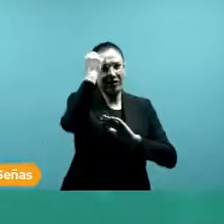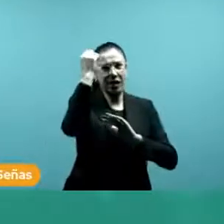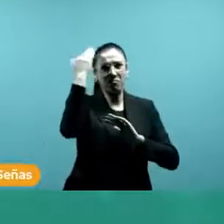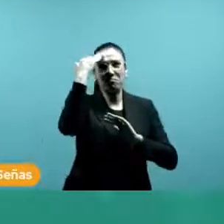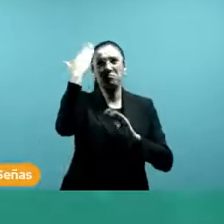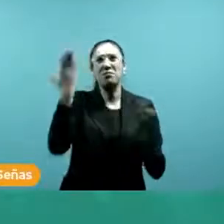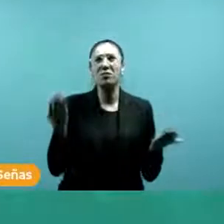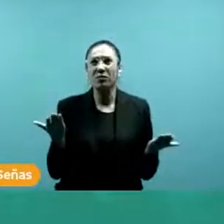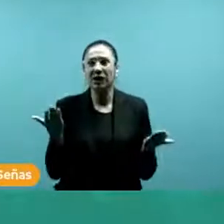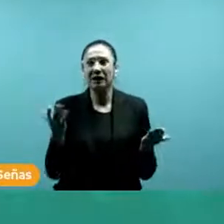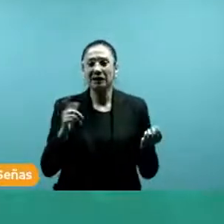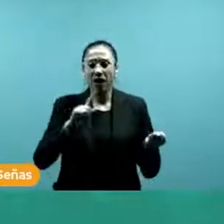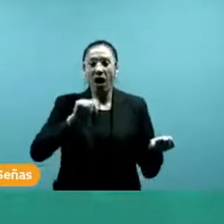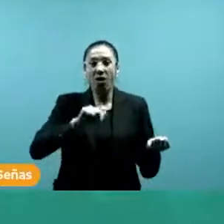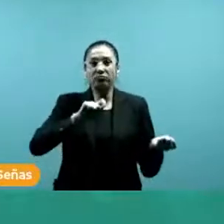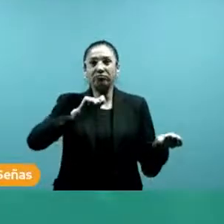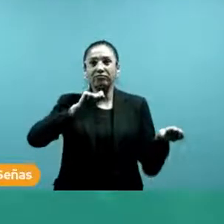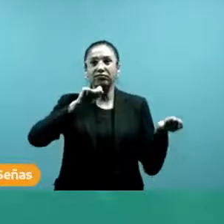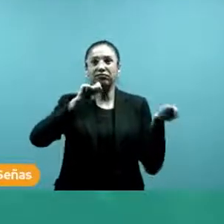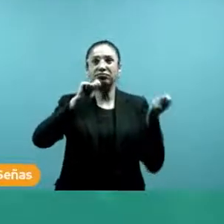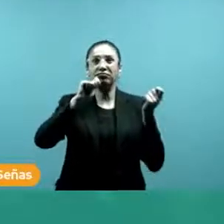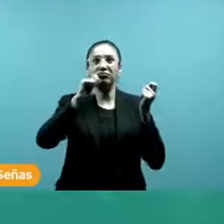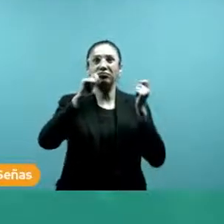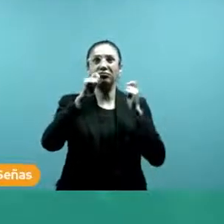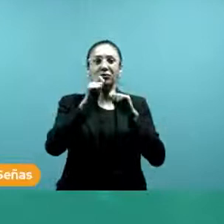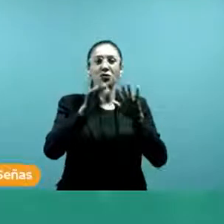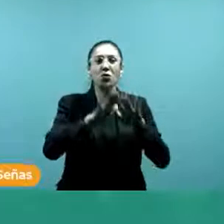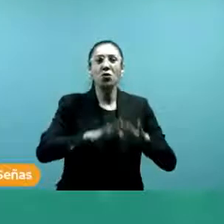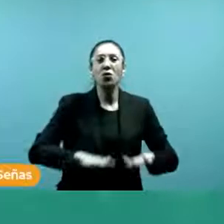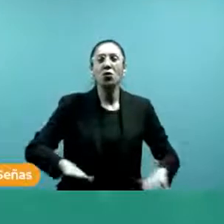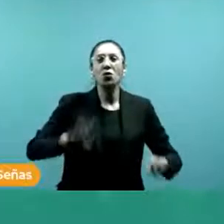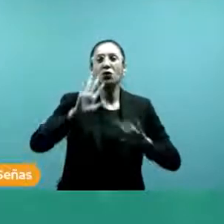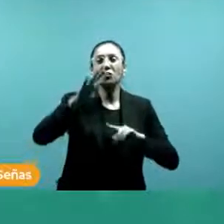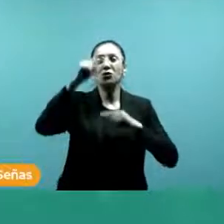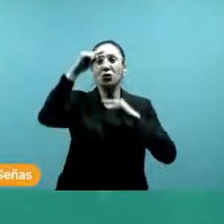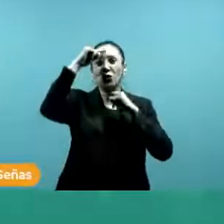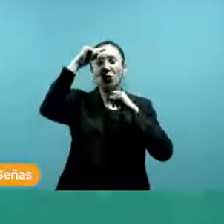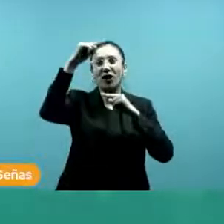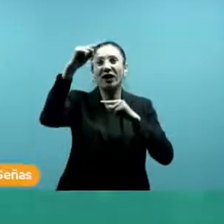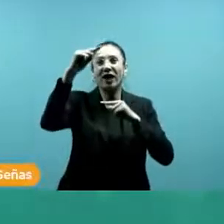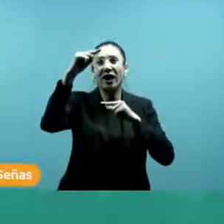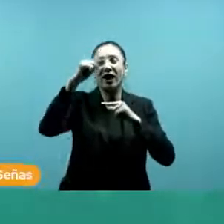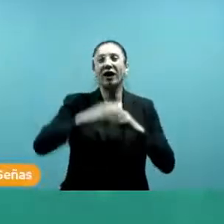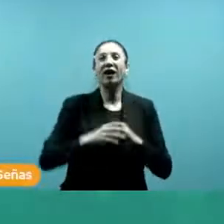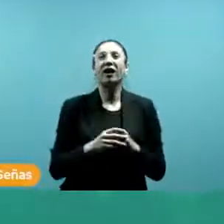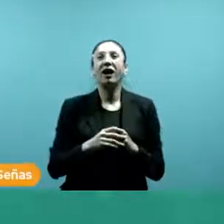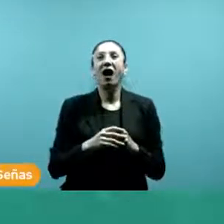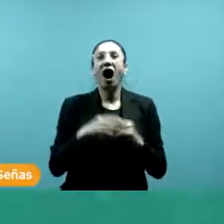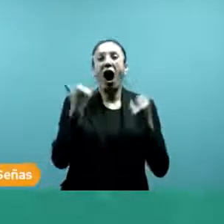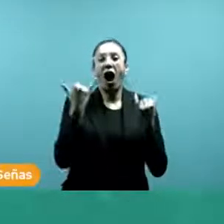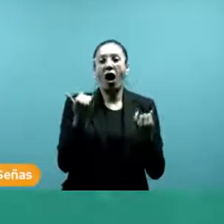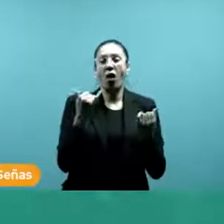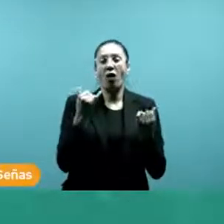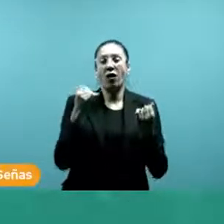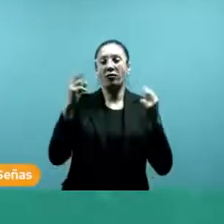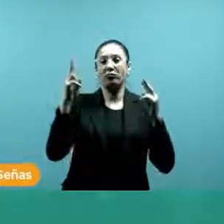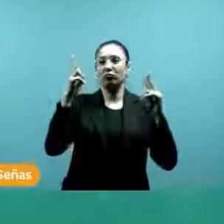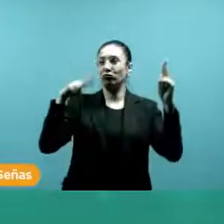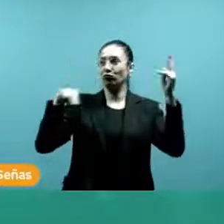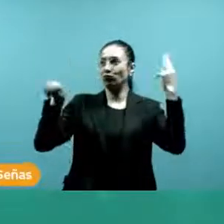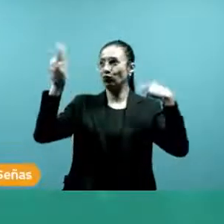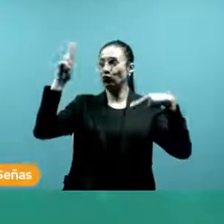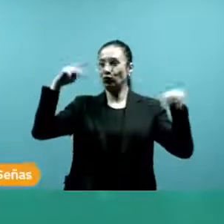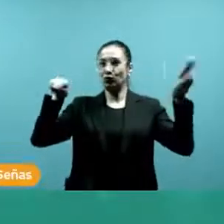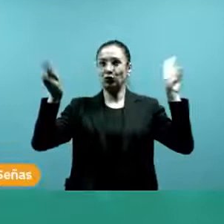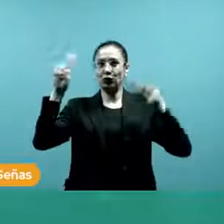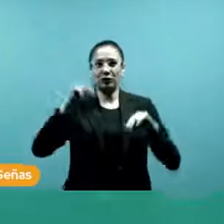memorial. Transformar el lugar del campo original en un museo. And here you have the